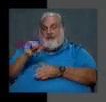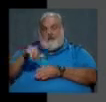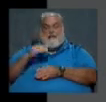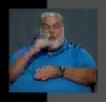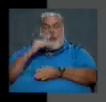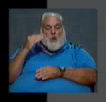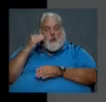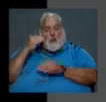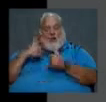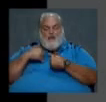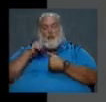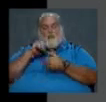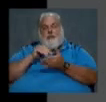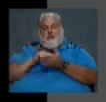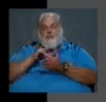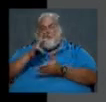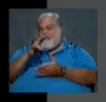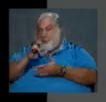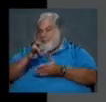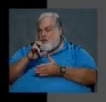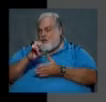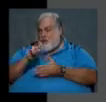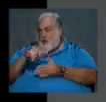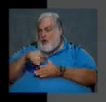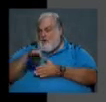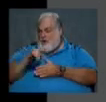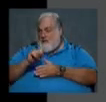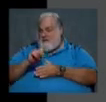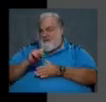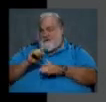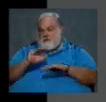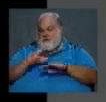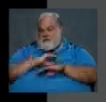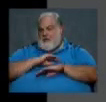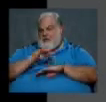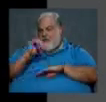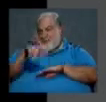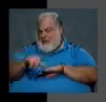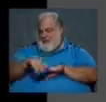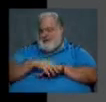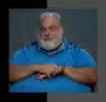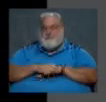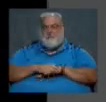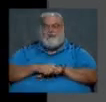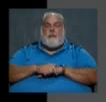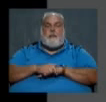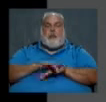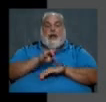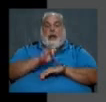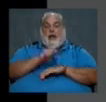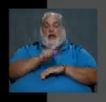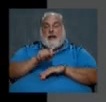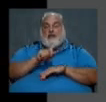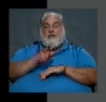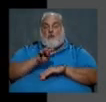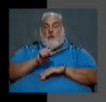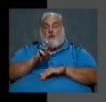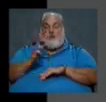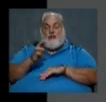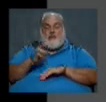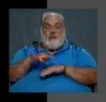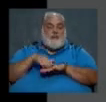contain 1,706 square feet. Section 8-406B, the minimum area